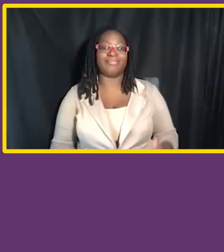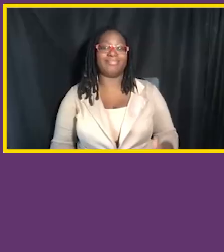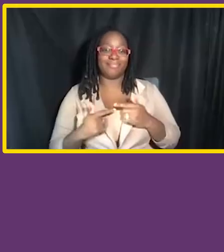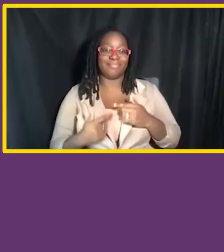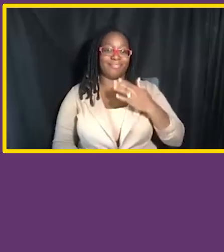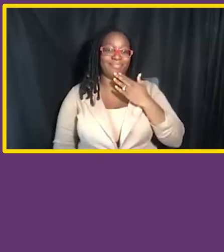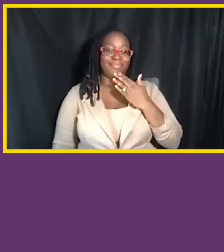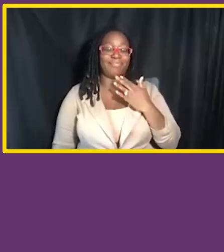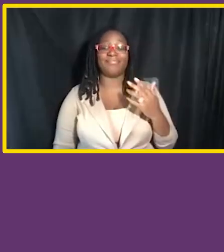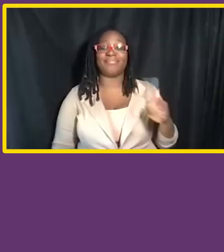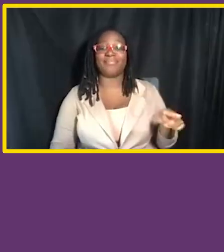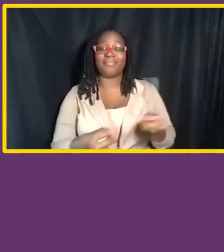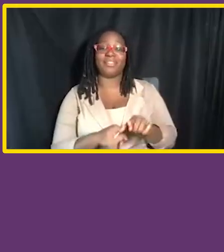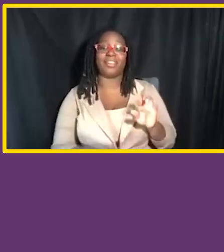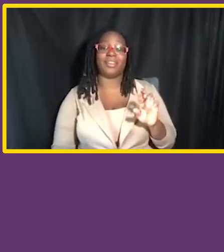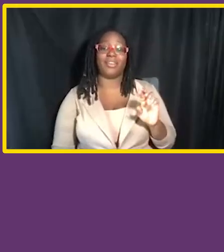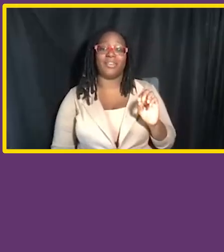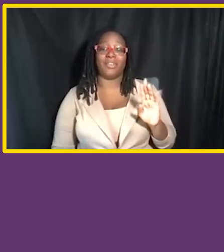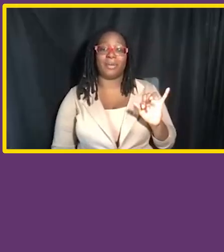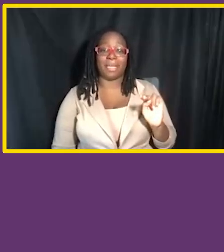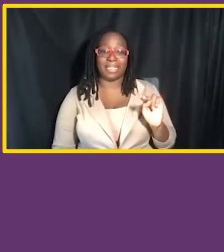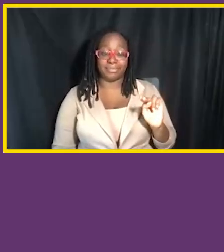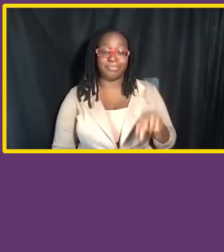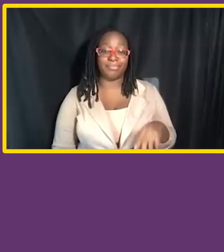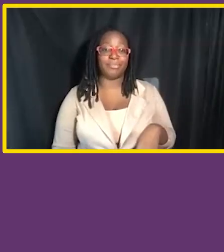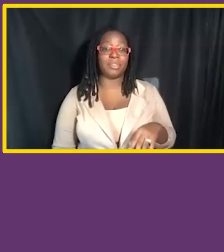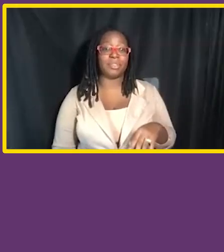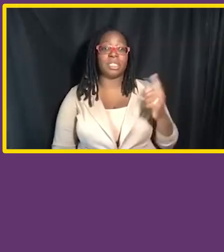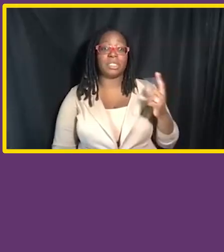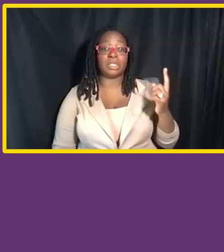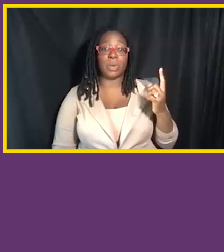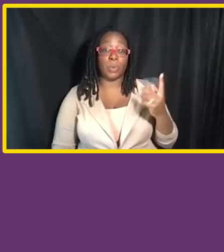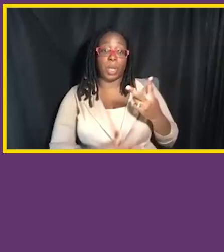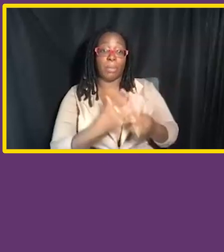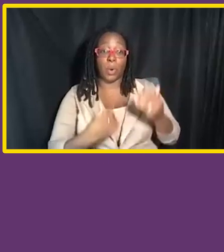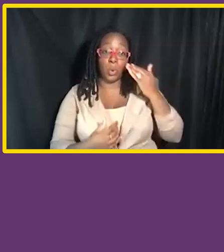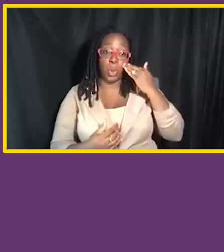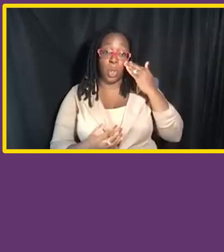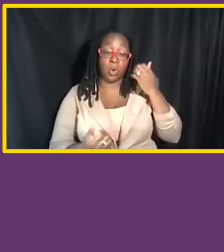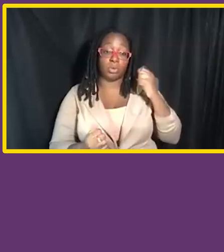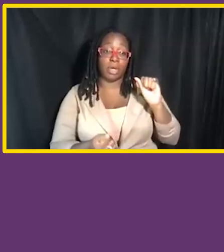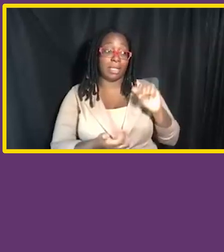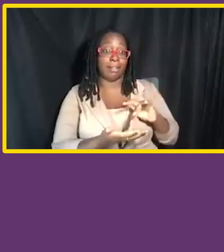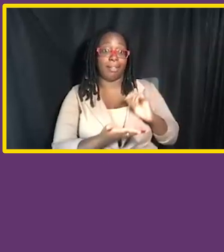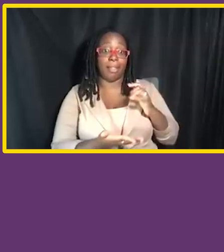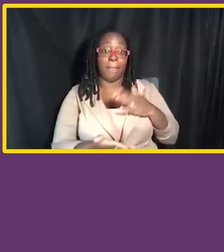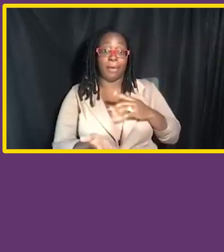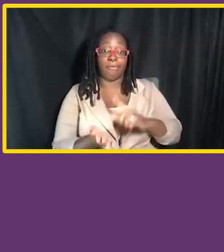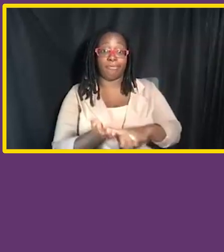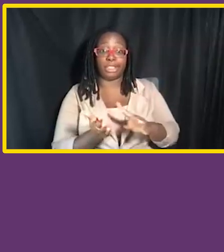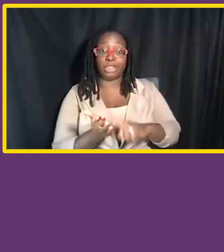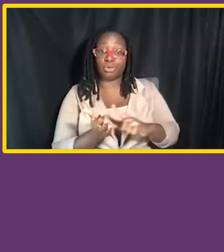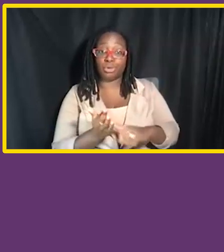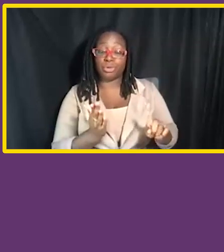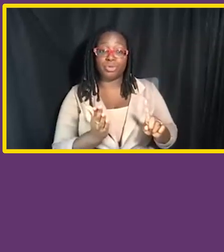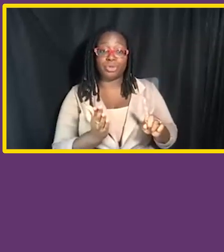in a situation where somebody we both know was trying to take my research and claim it as their own and fund off of it.